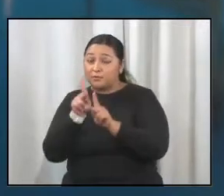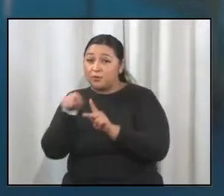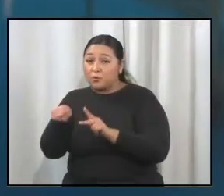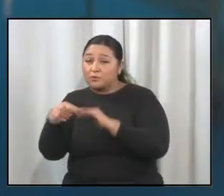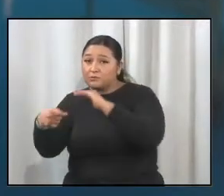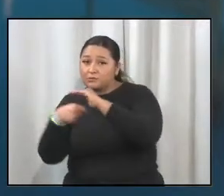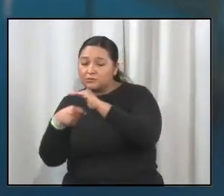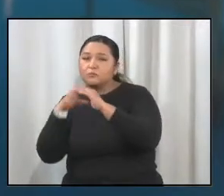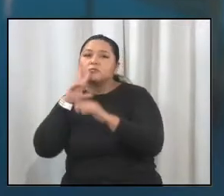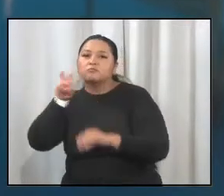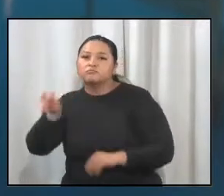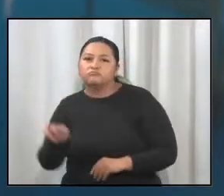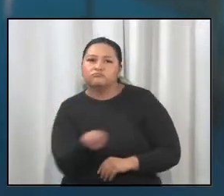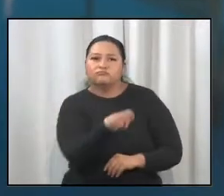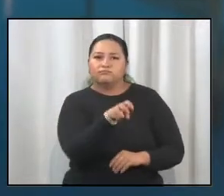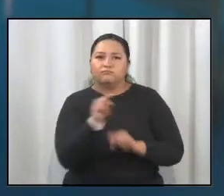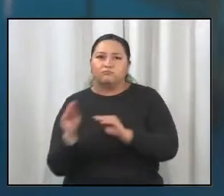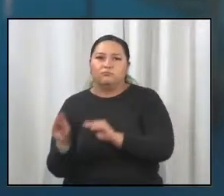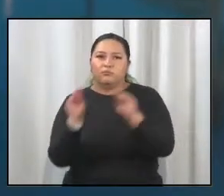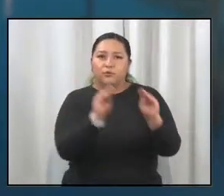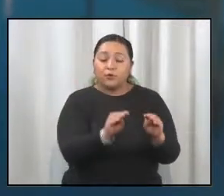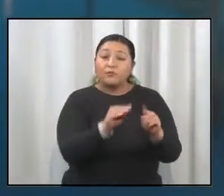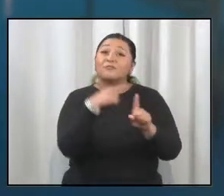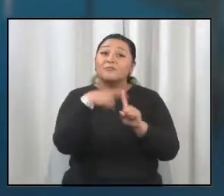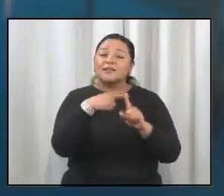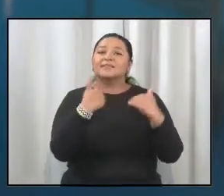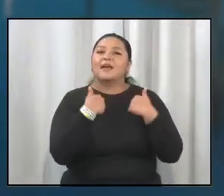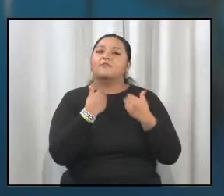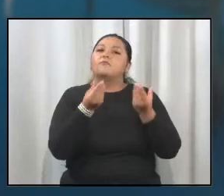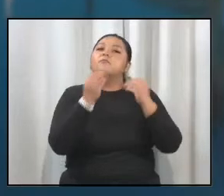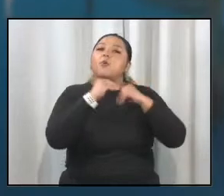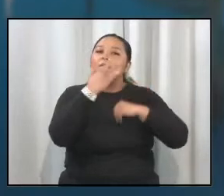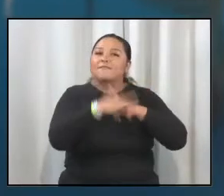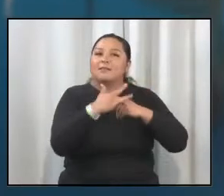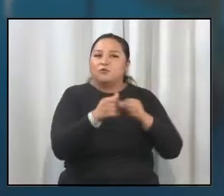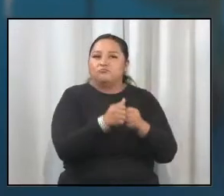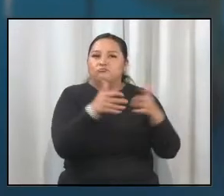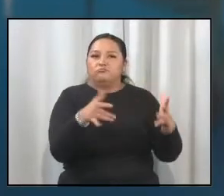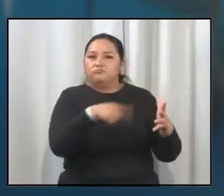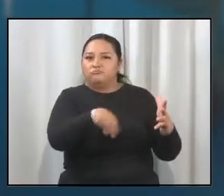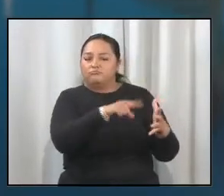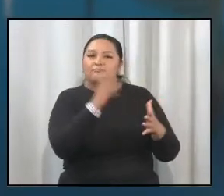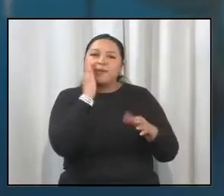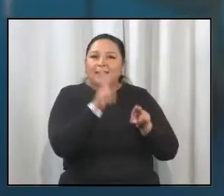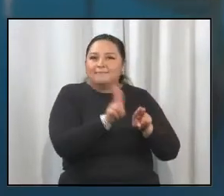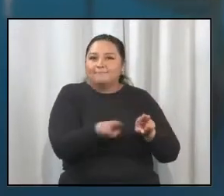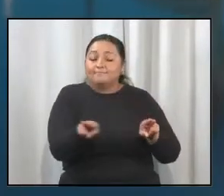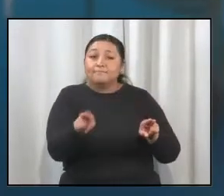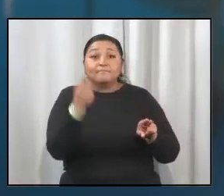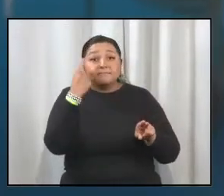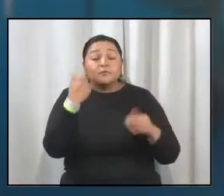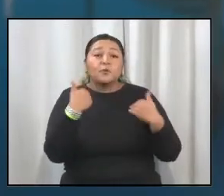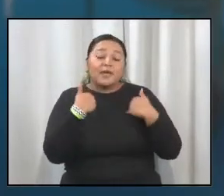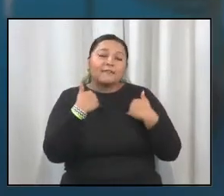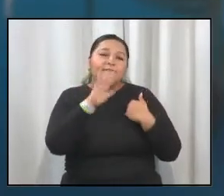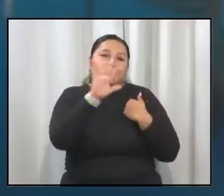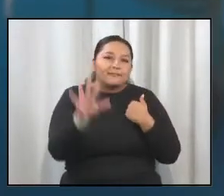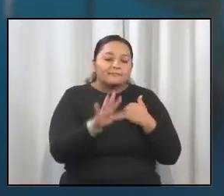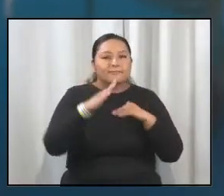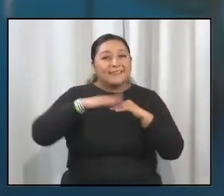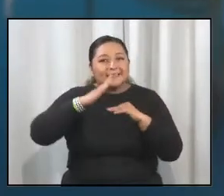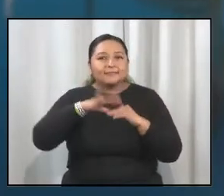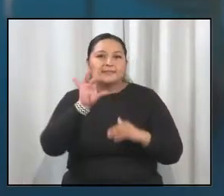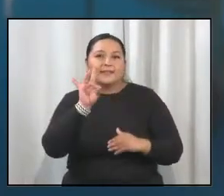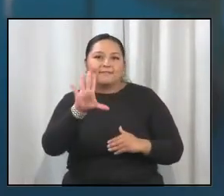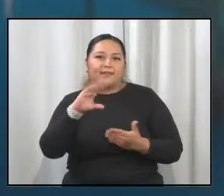as well as to expand and offer some additional capacity of beds. The new space should allow for at least 85 new beds. It